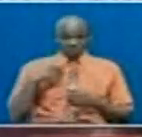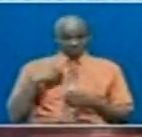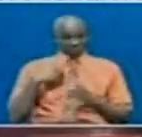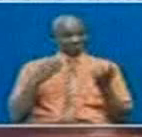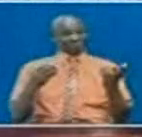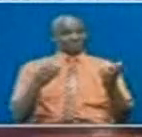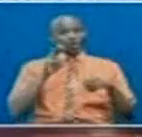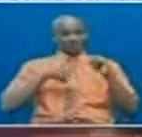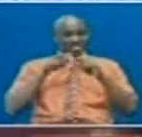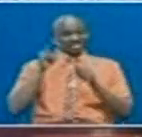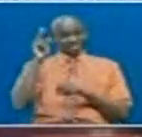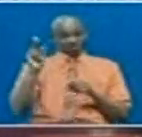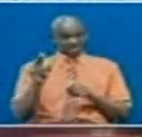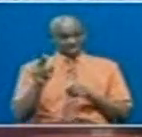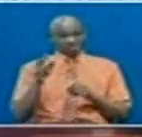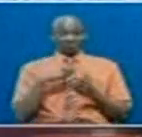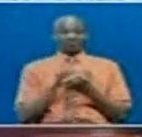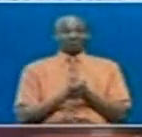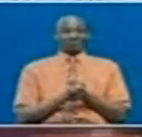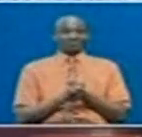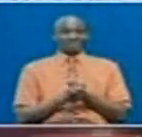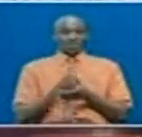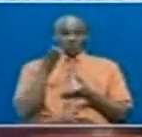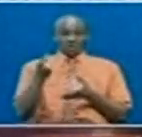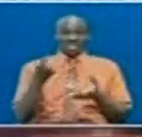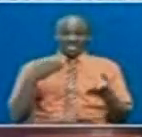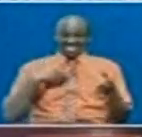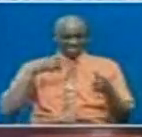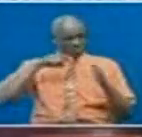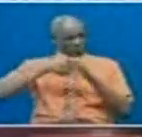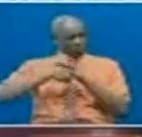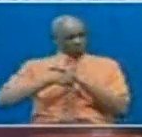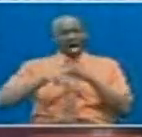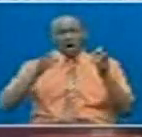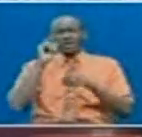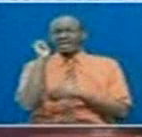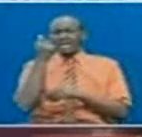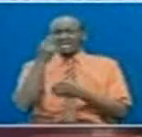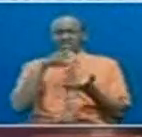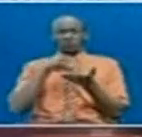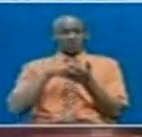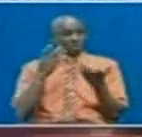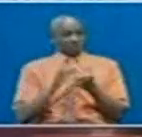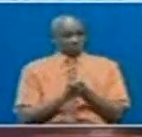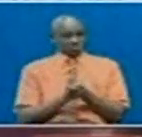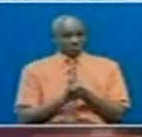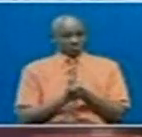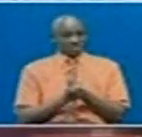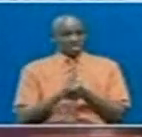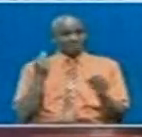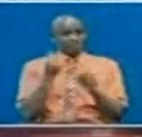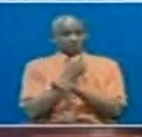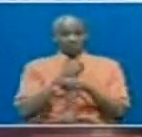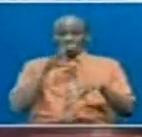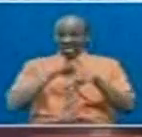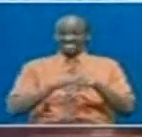Pruna d'Oro restaurant at the Intercontinental Hotel. We are delving deep into the state of the nation. You can't get guests like this anywhere